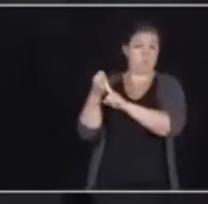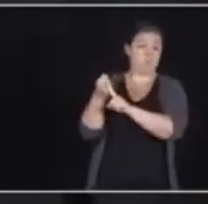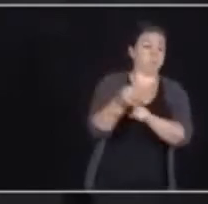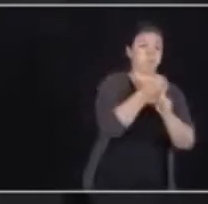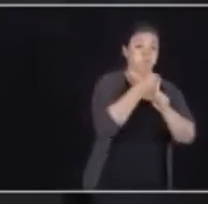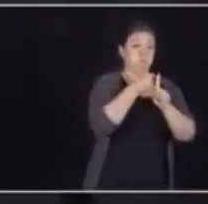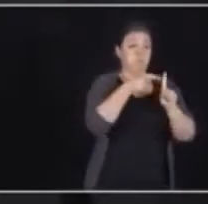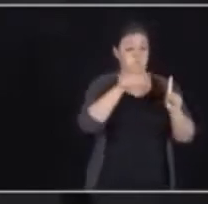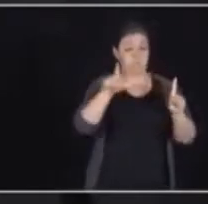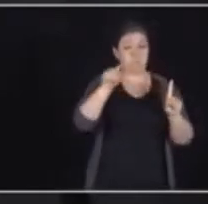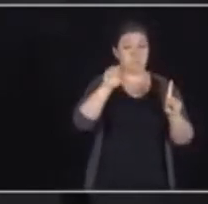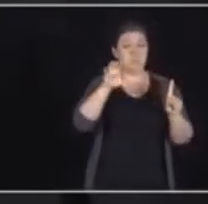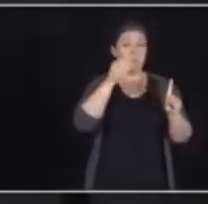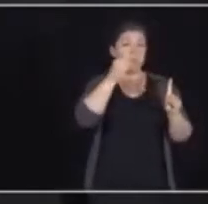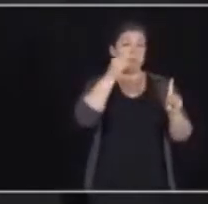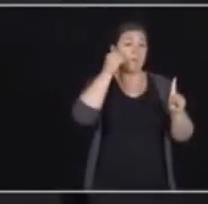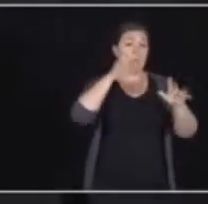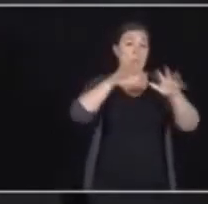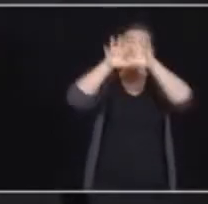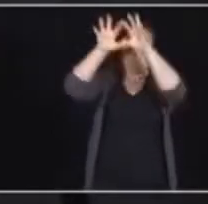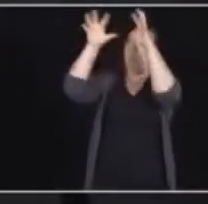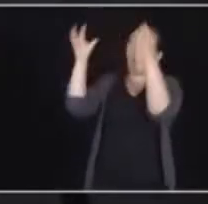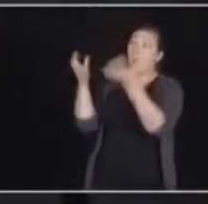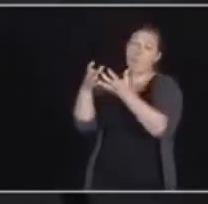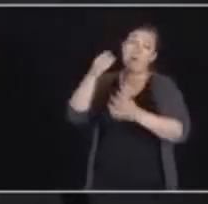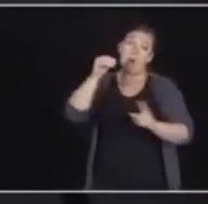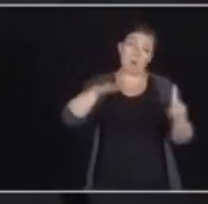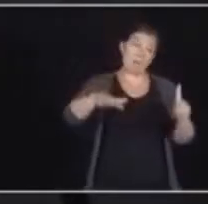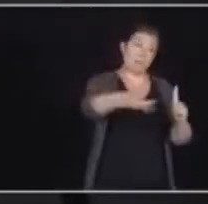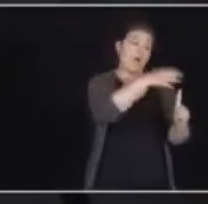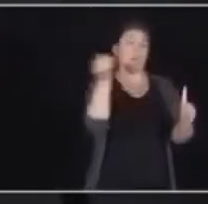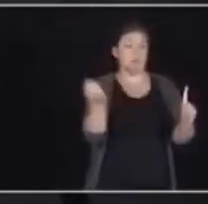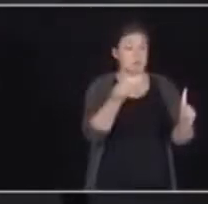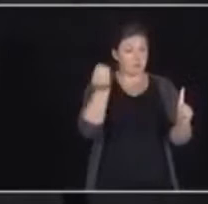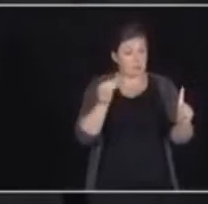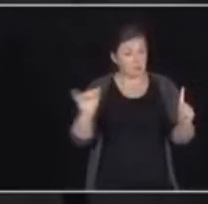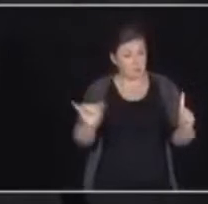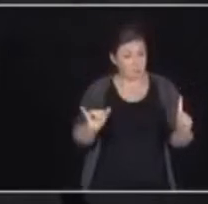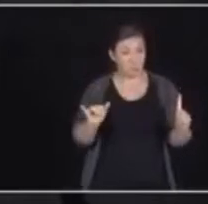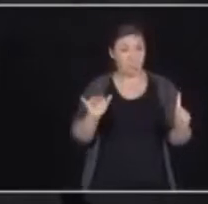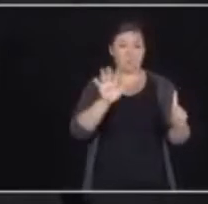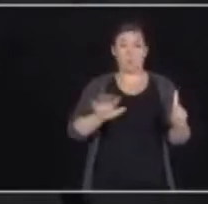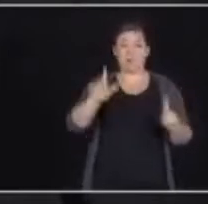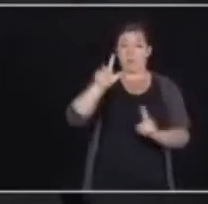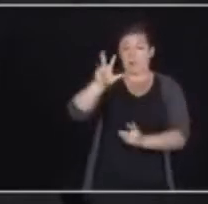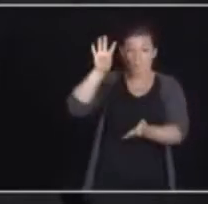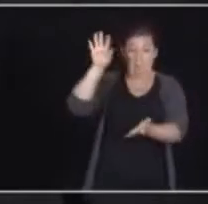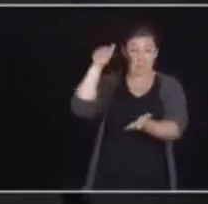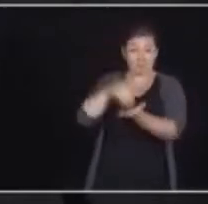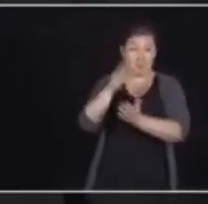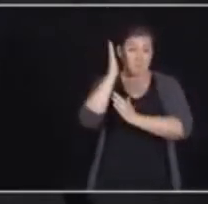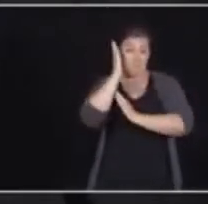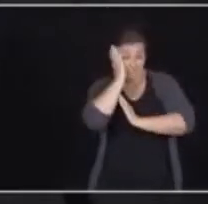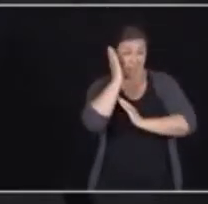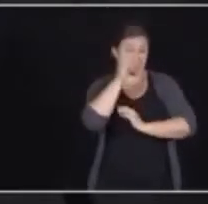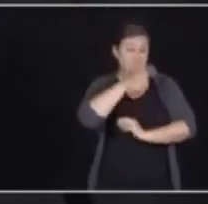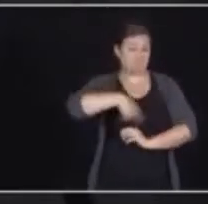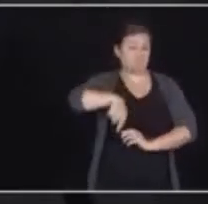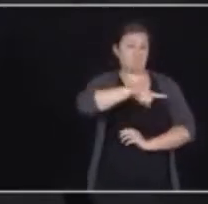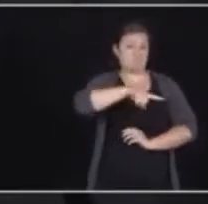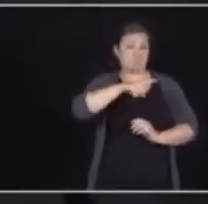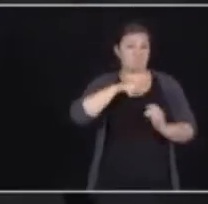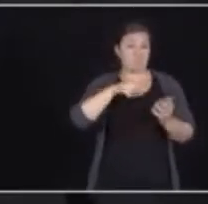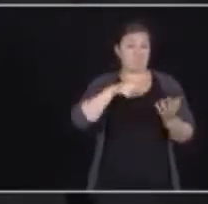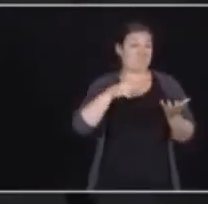and in Ontario. There are roughly 24,000 beds in Ontario's long-term care system that meet design